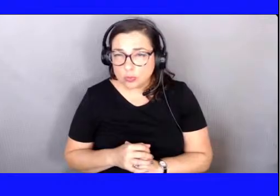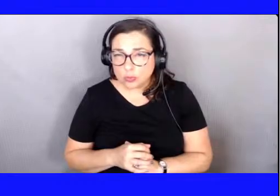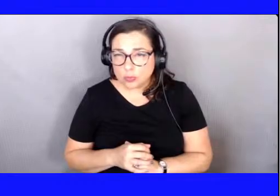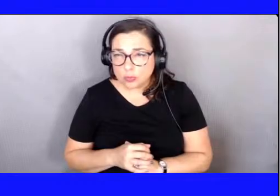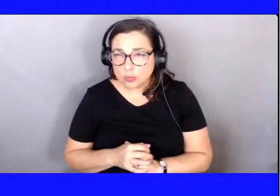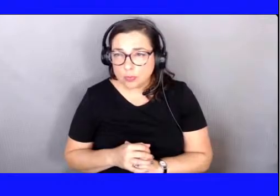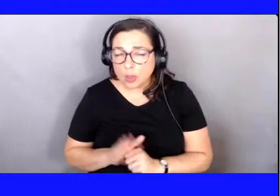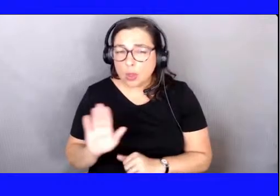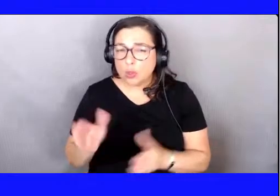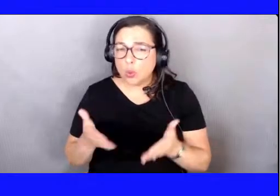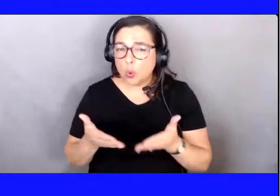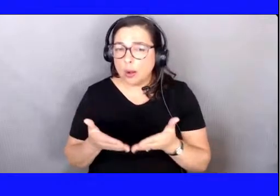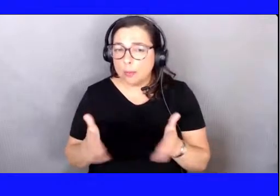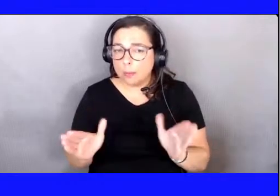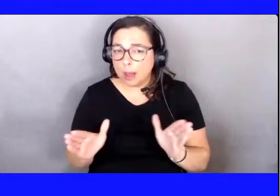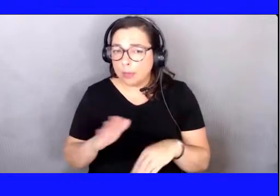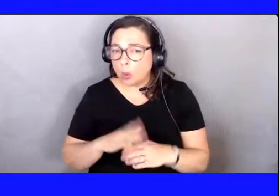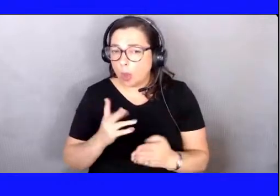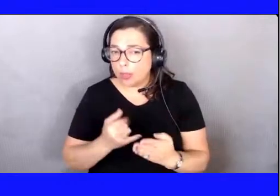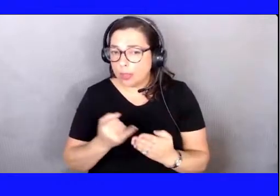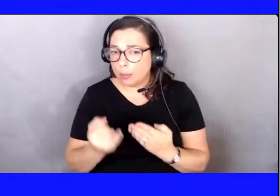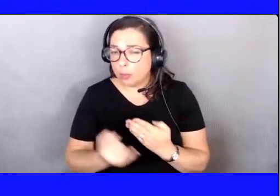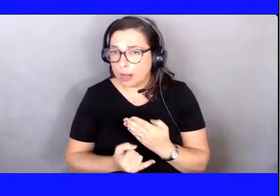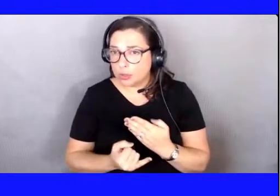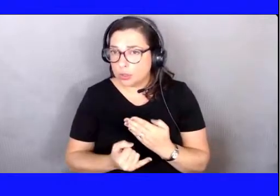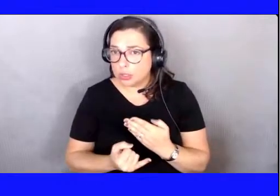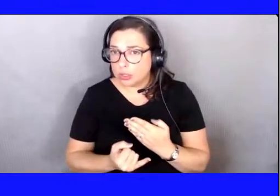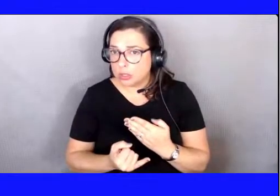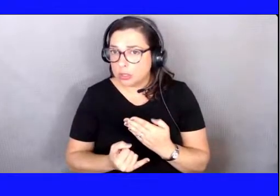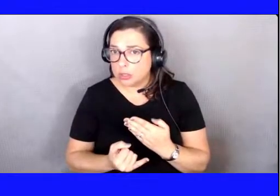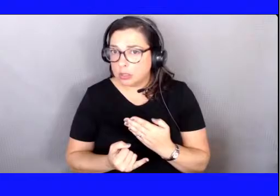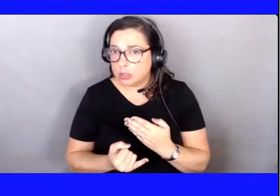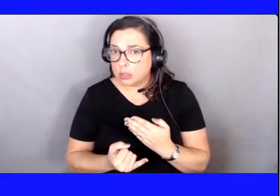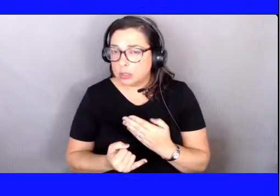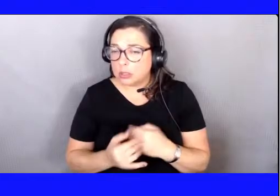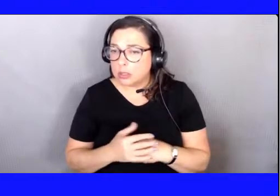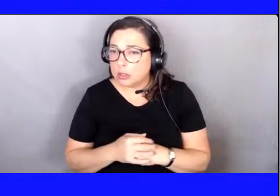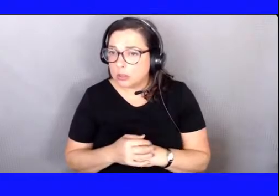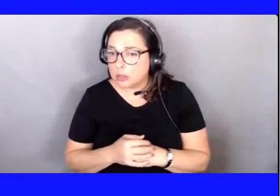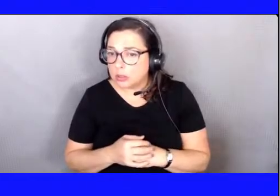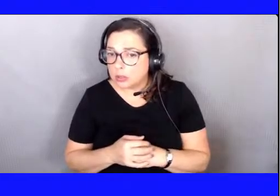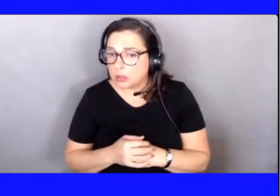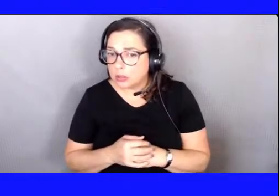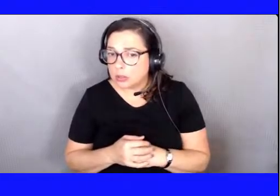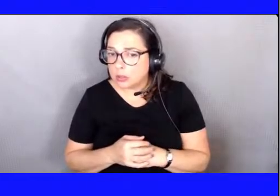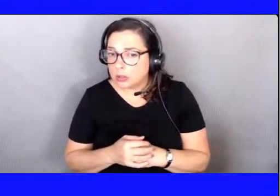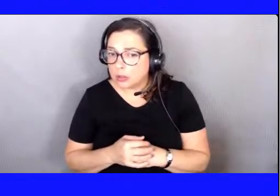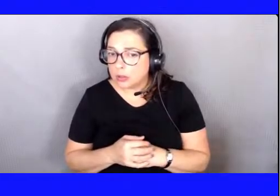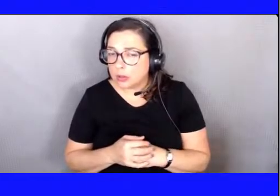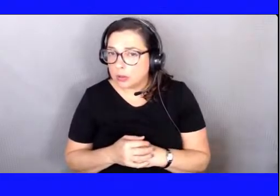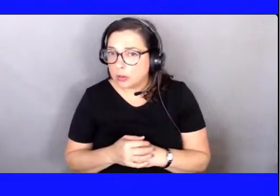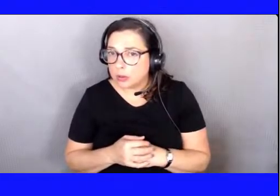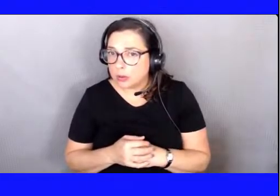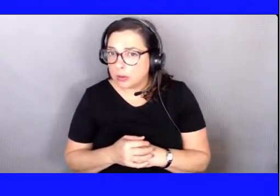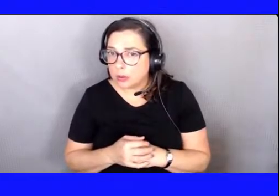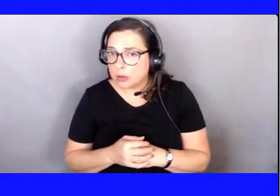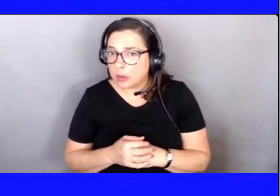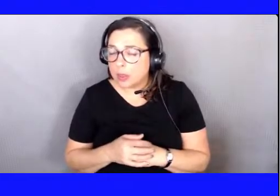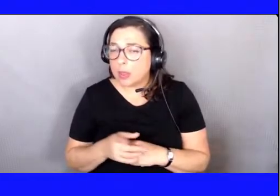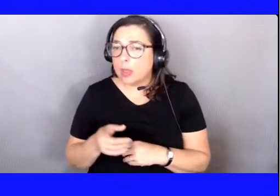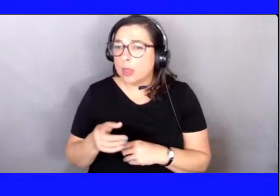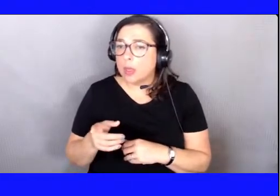public on the project. It's just been described. Also been submitted to the Hospitals